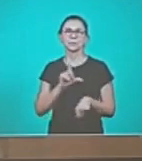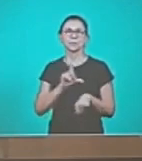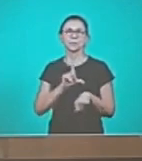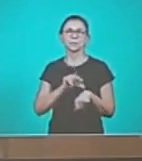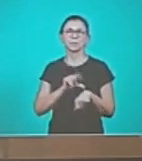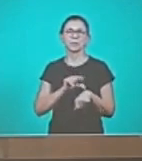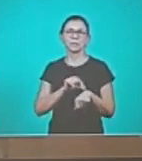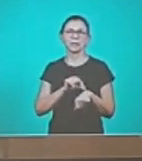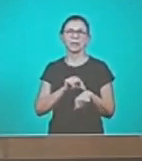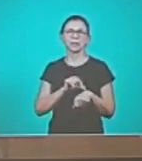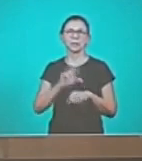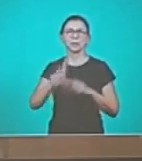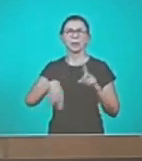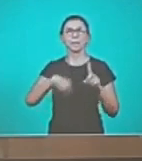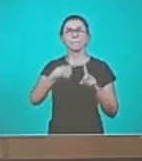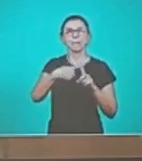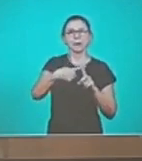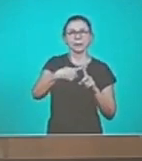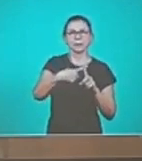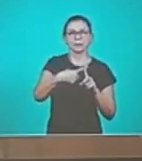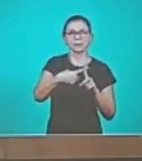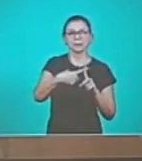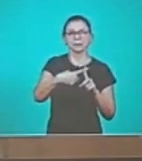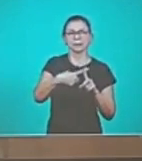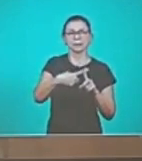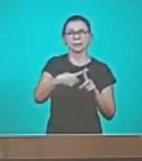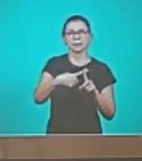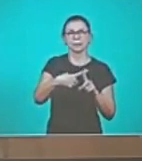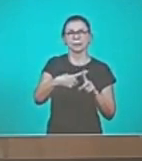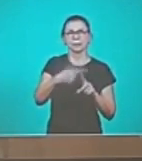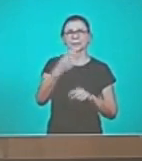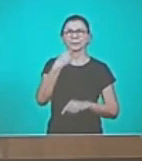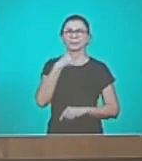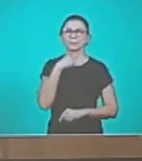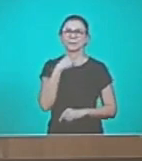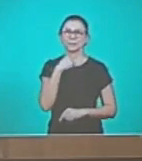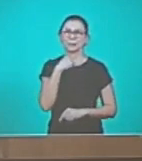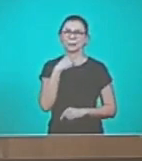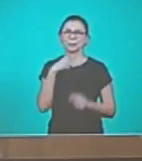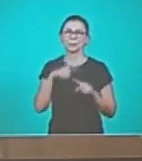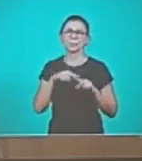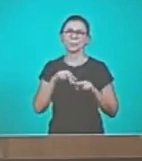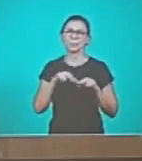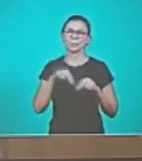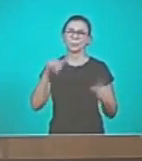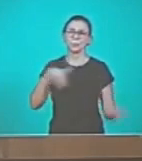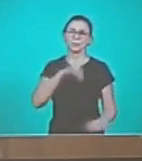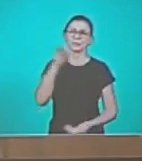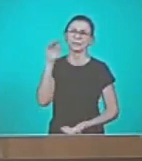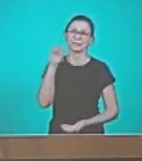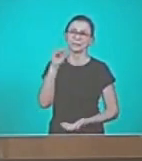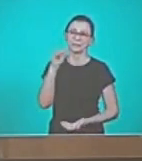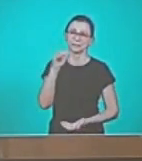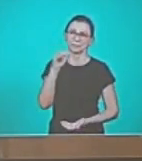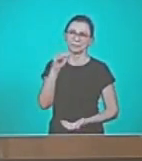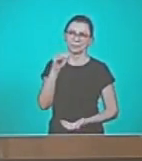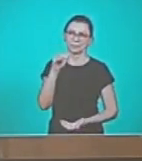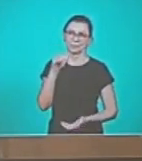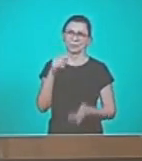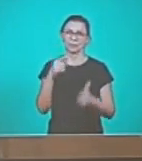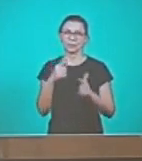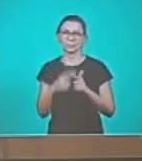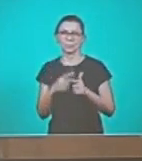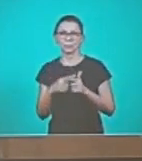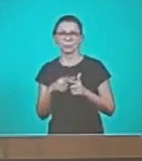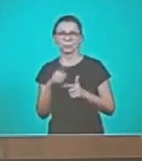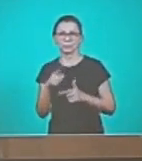Tito, it's not possible to extend by satellite. Why?